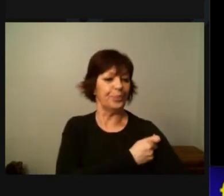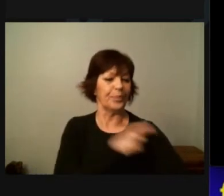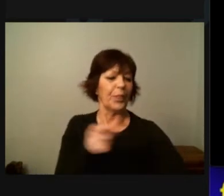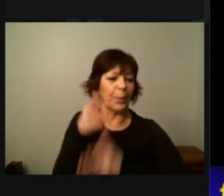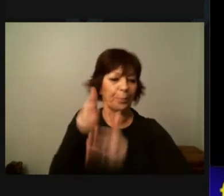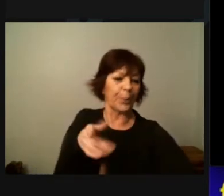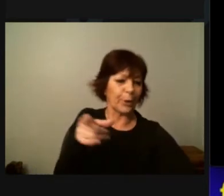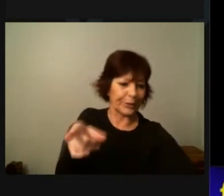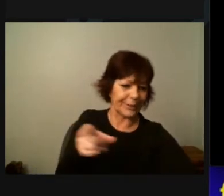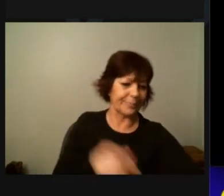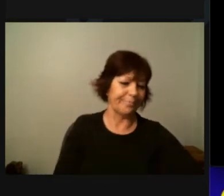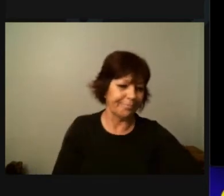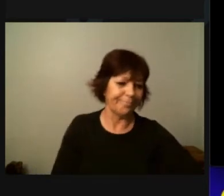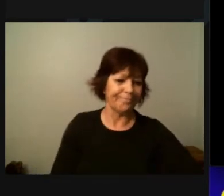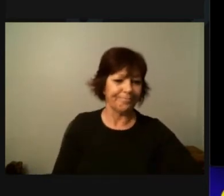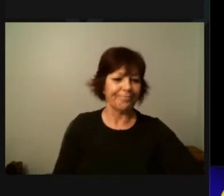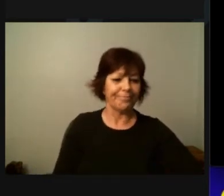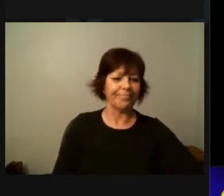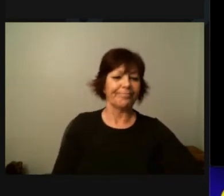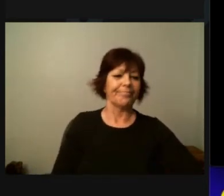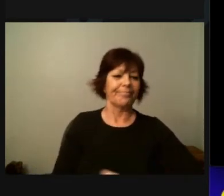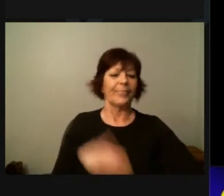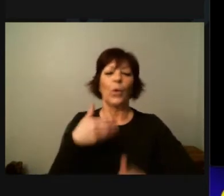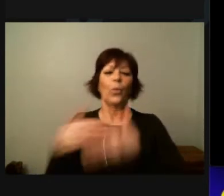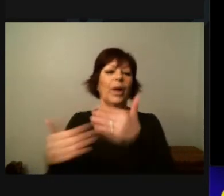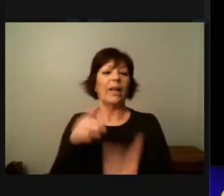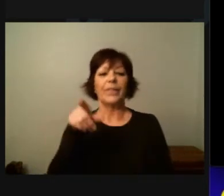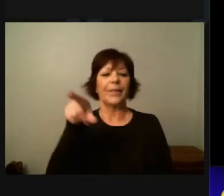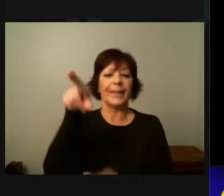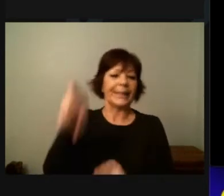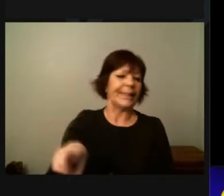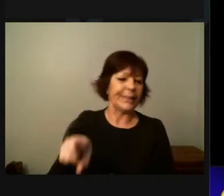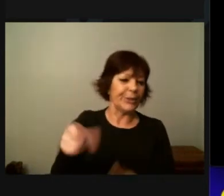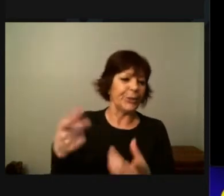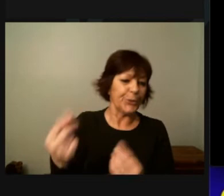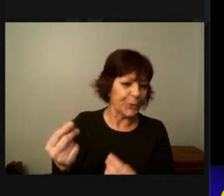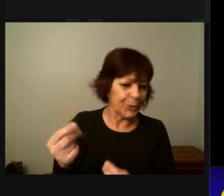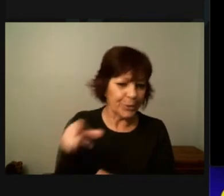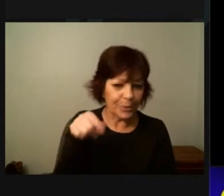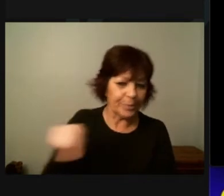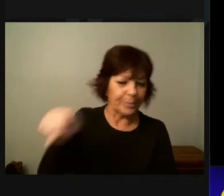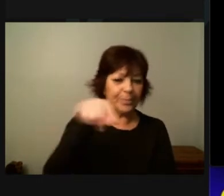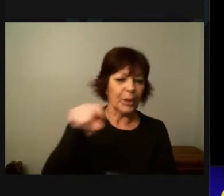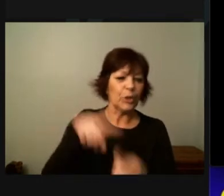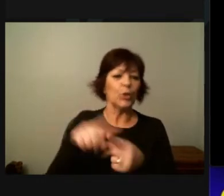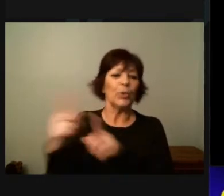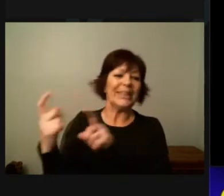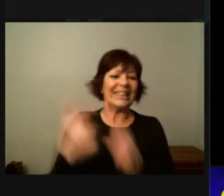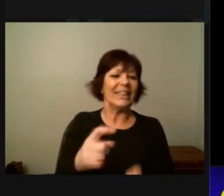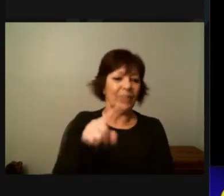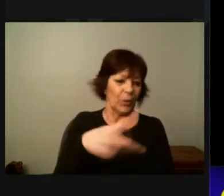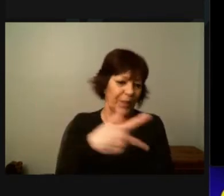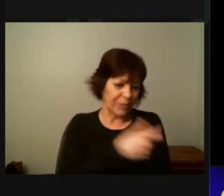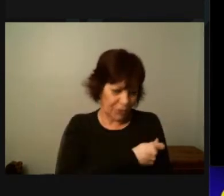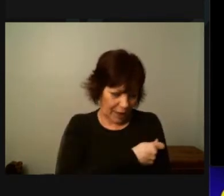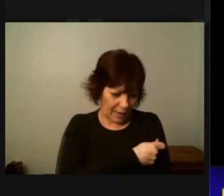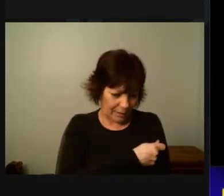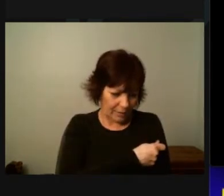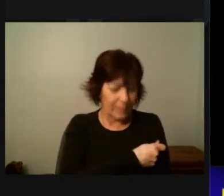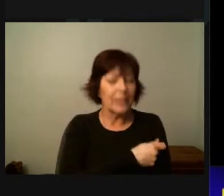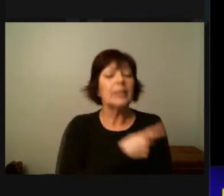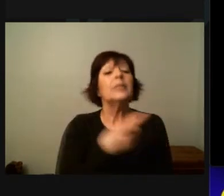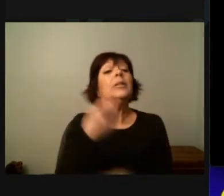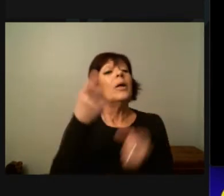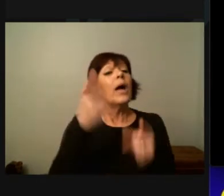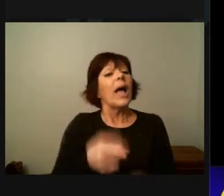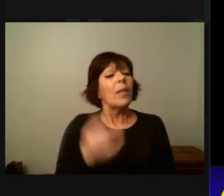needs to happen in that physician's office or that healthcare clinic to give you that shot. So what happens